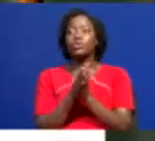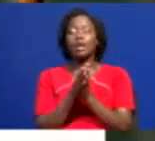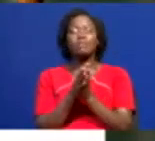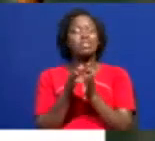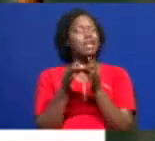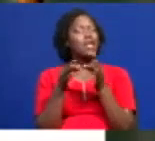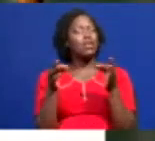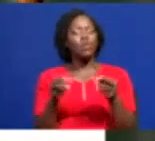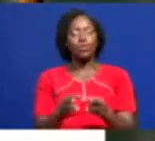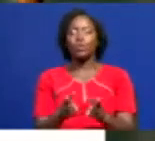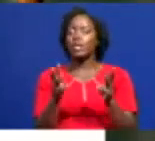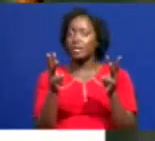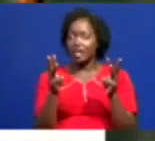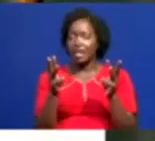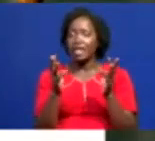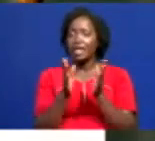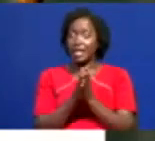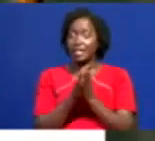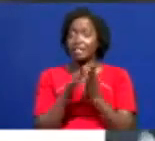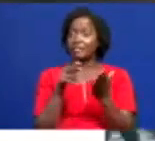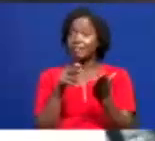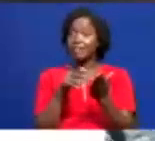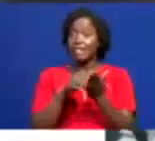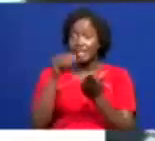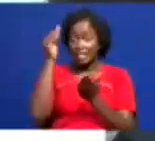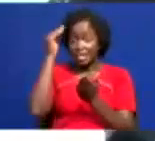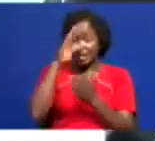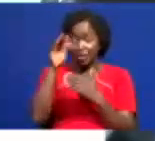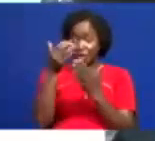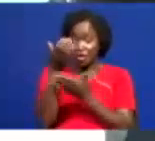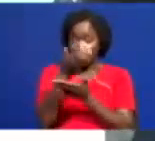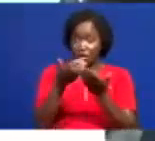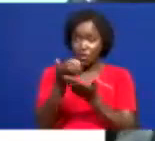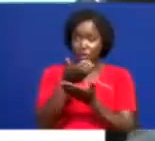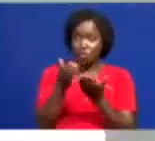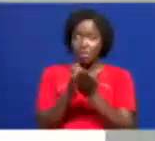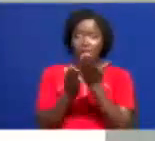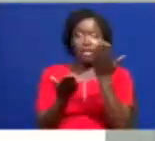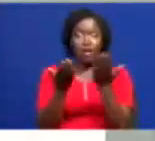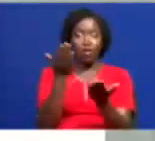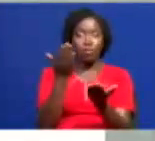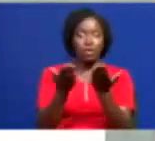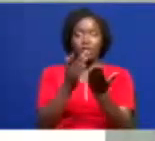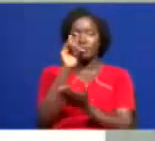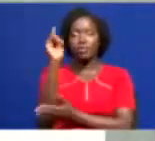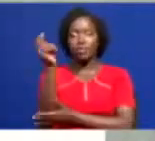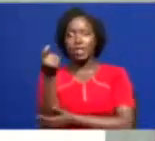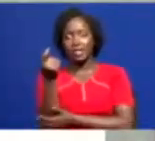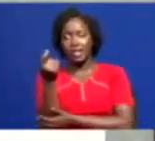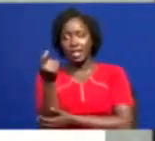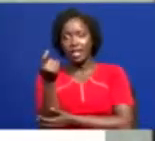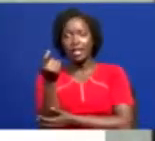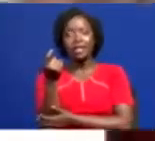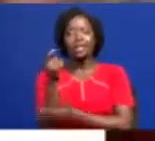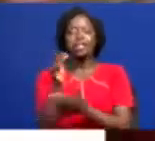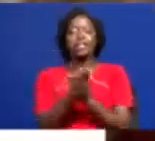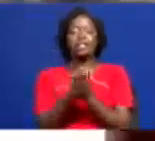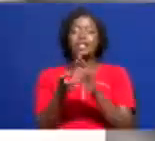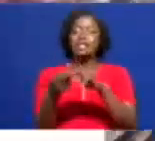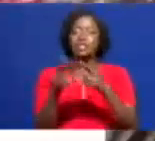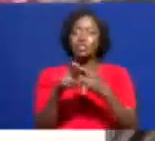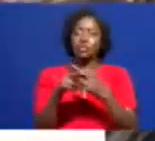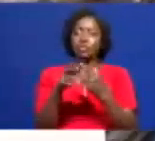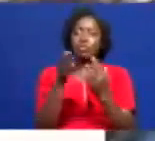go. And studying all those economies and comparative to Kenya, there is a correlation